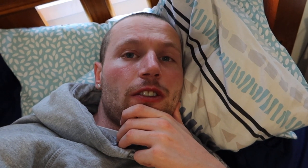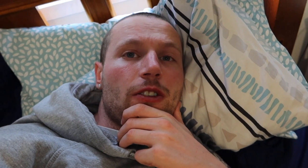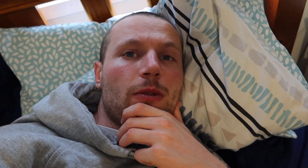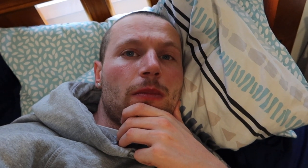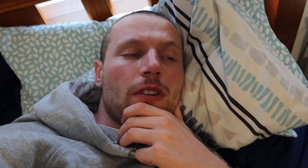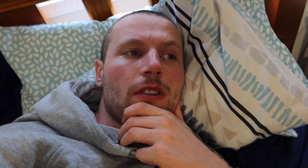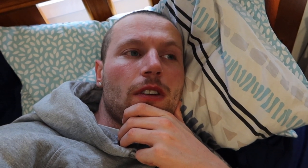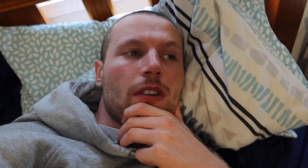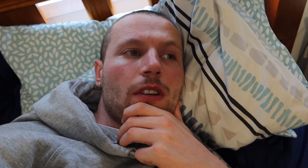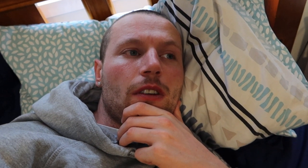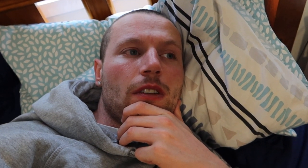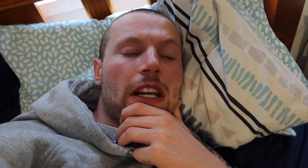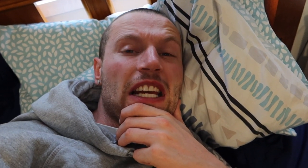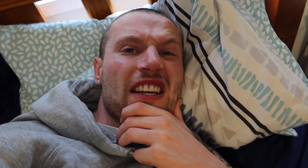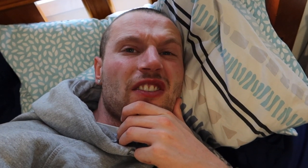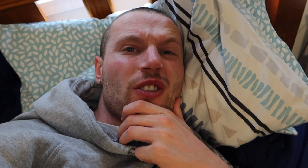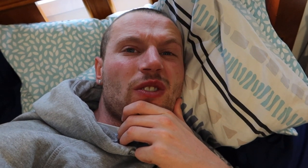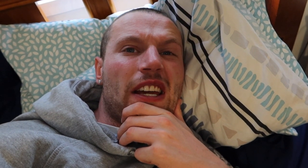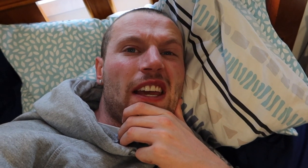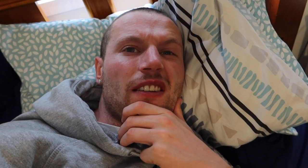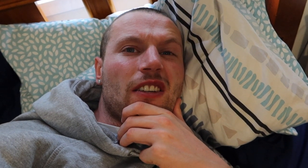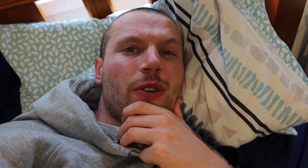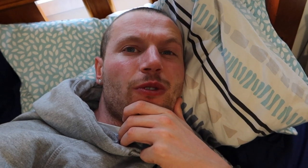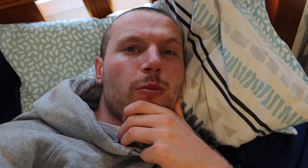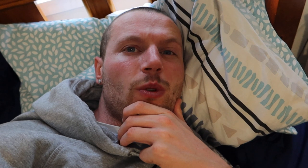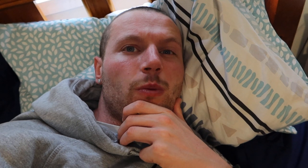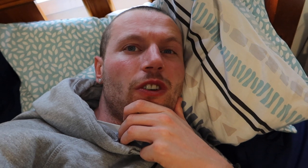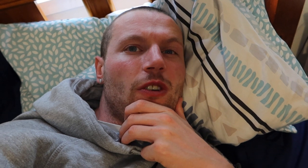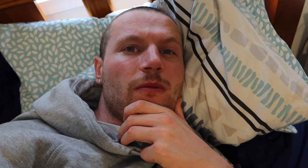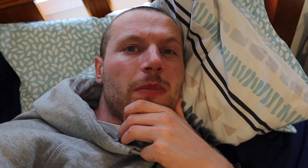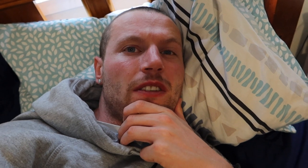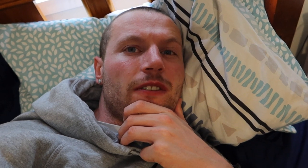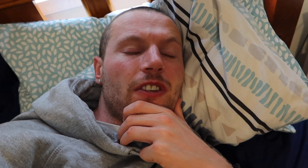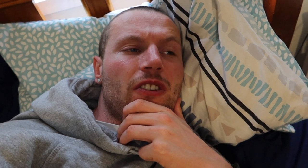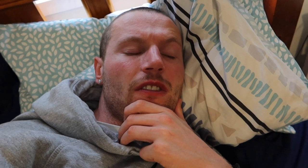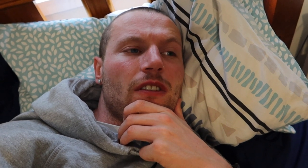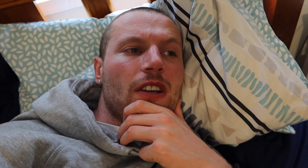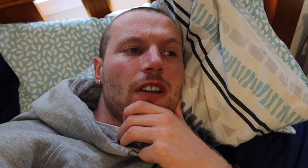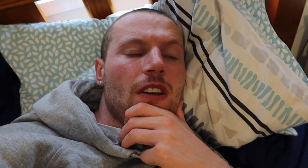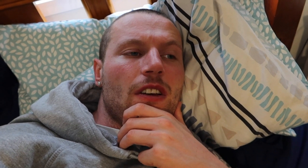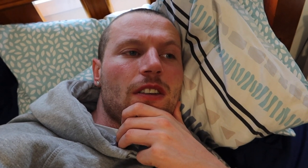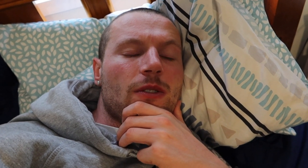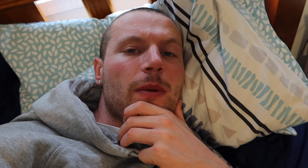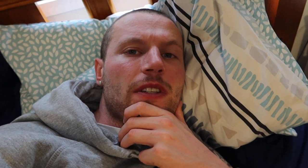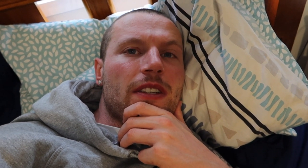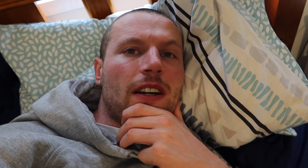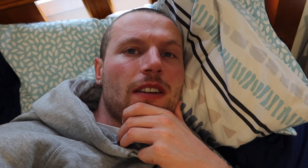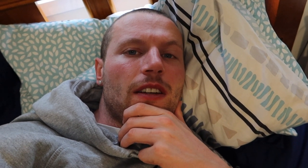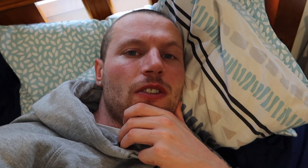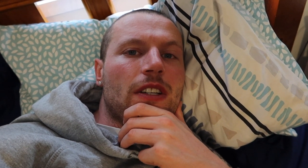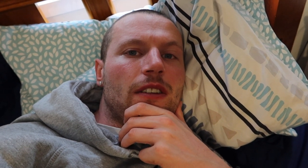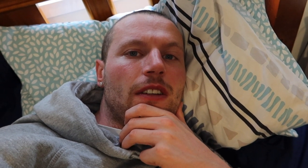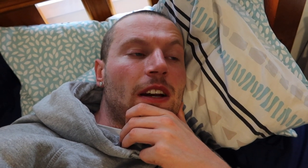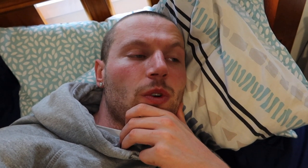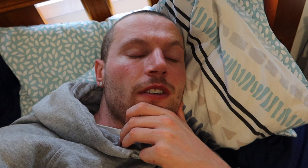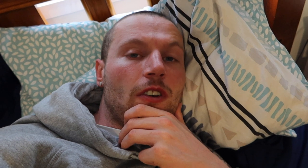And I'd assume that any excuse I had to go through the border would not be sufficient. So I'd be stuck in